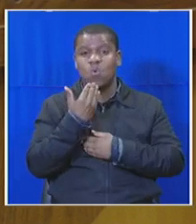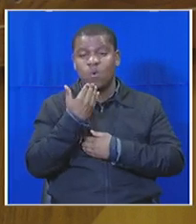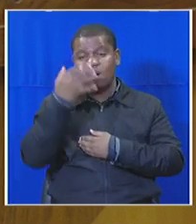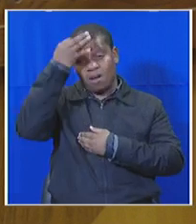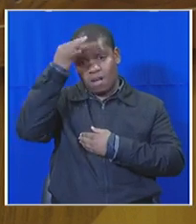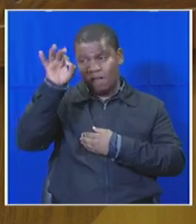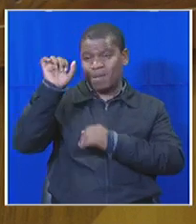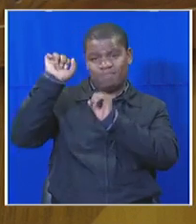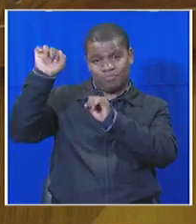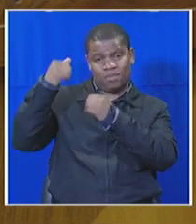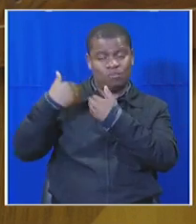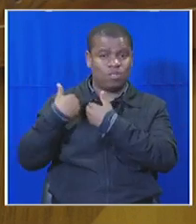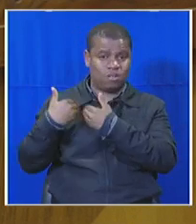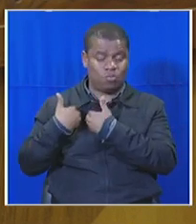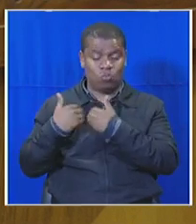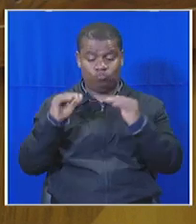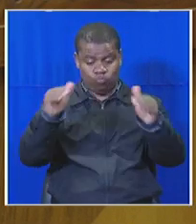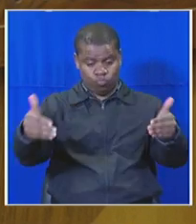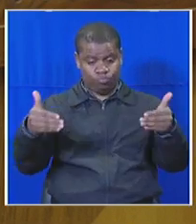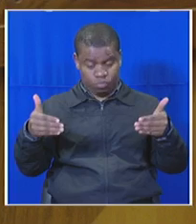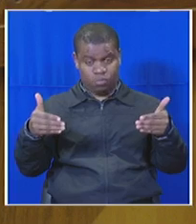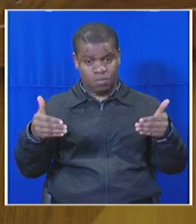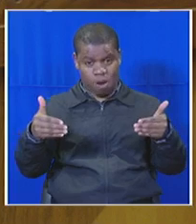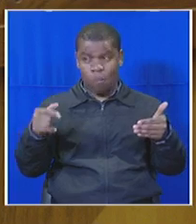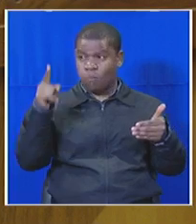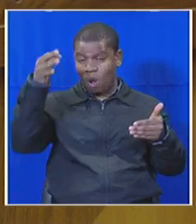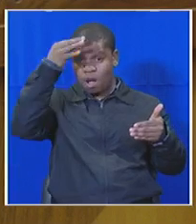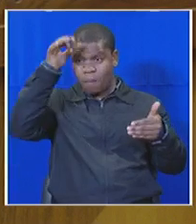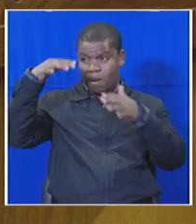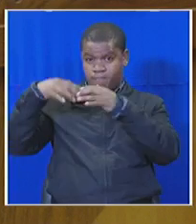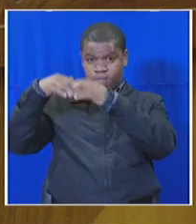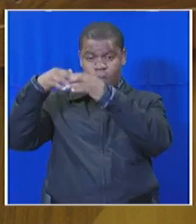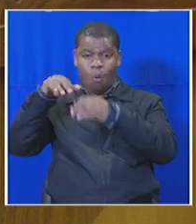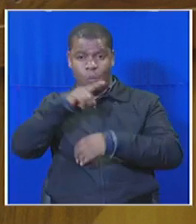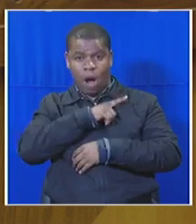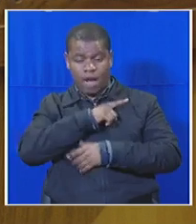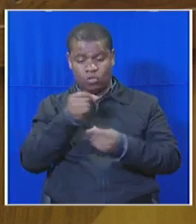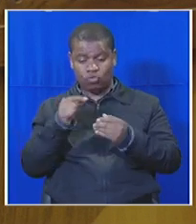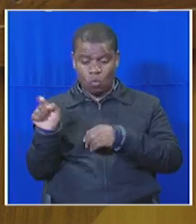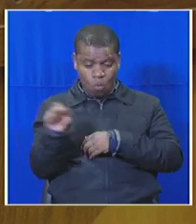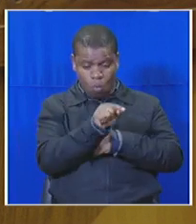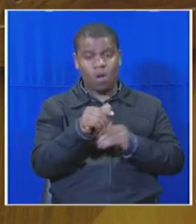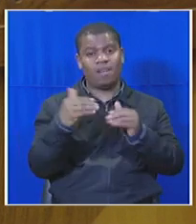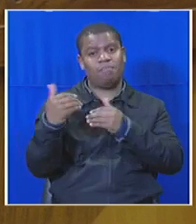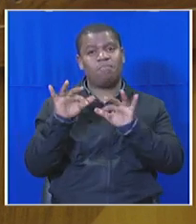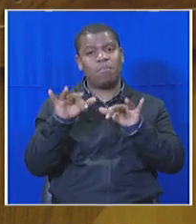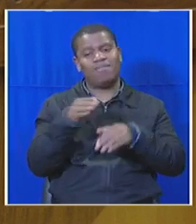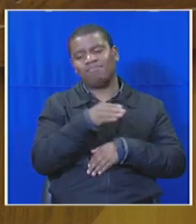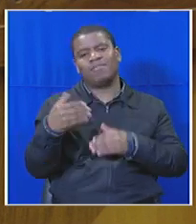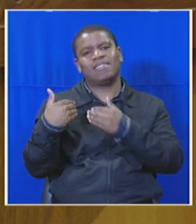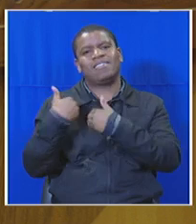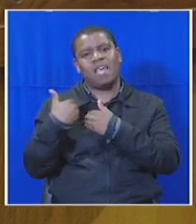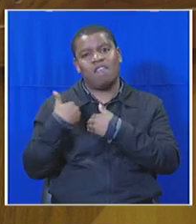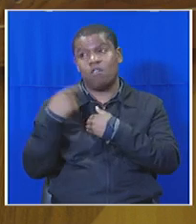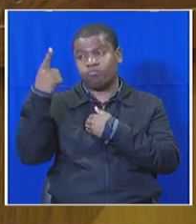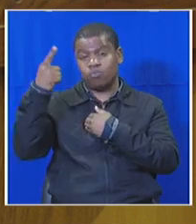so. Governments are there to see to the safety and comfort of its citizens, and the instruments